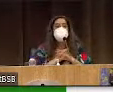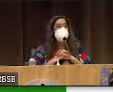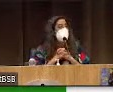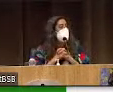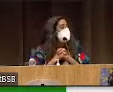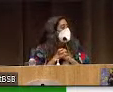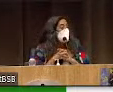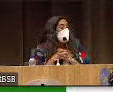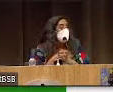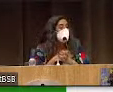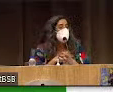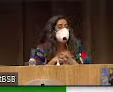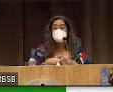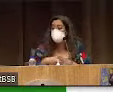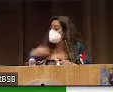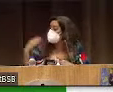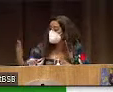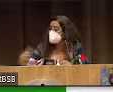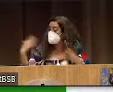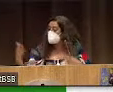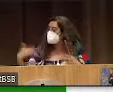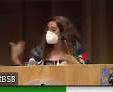patients. So